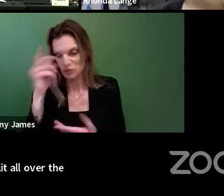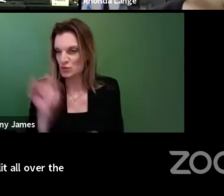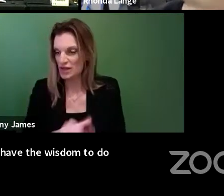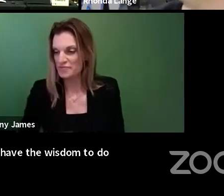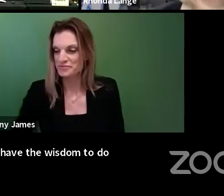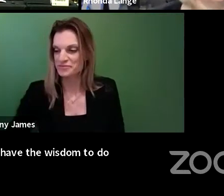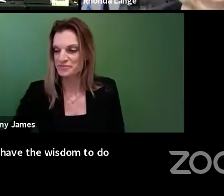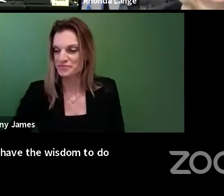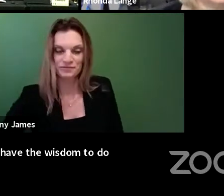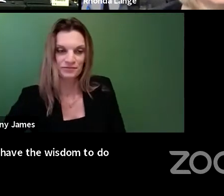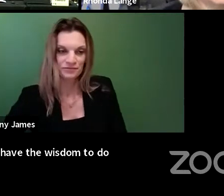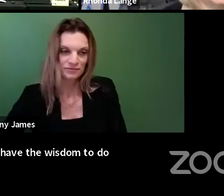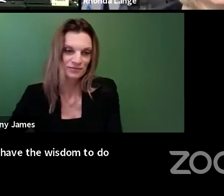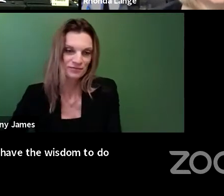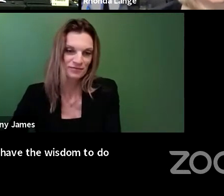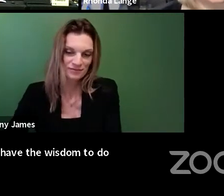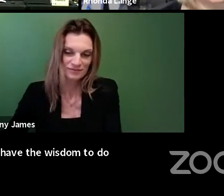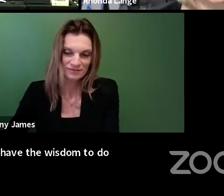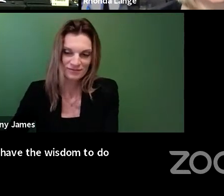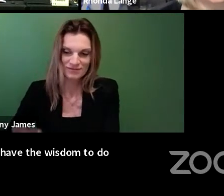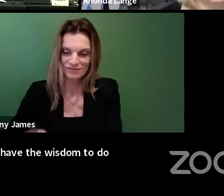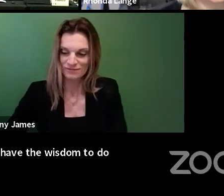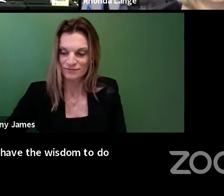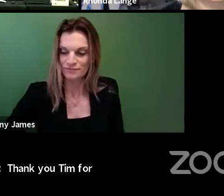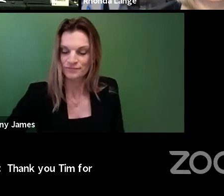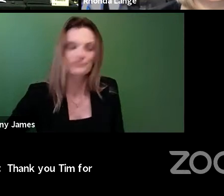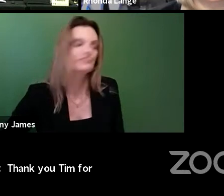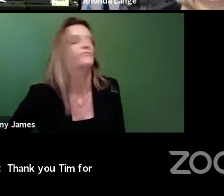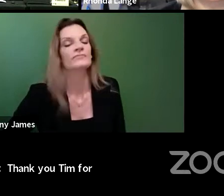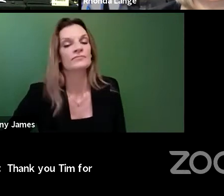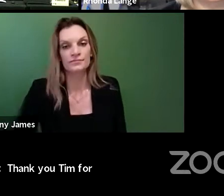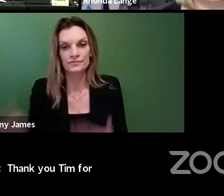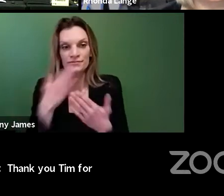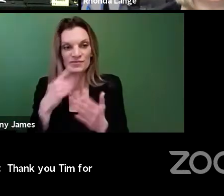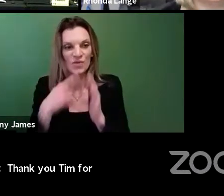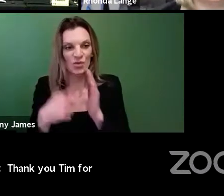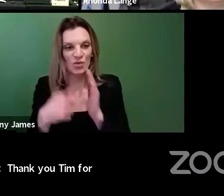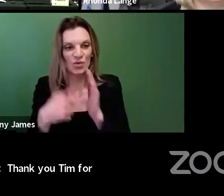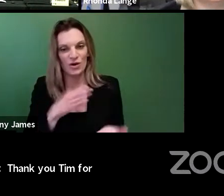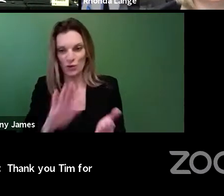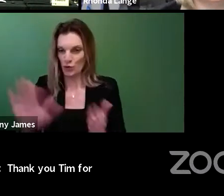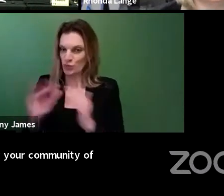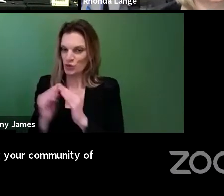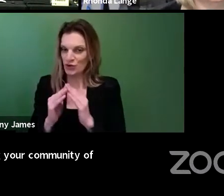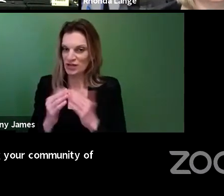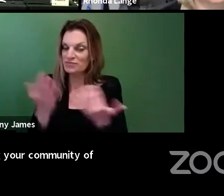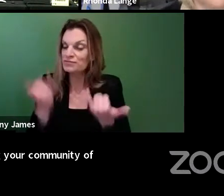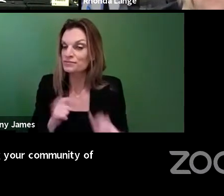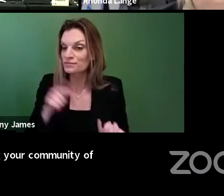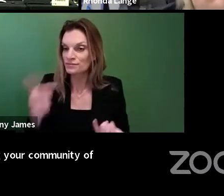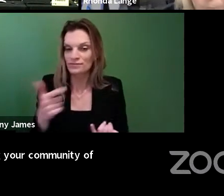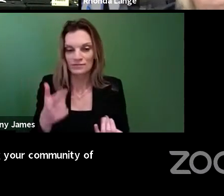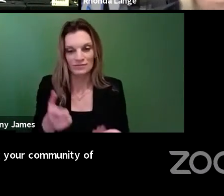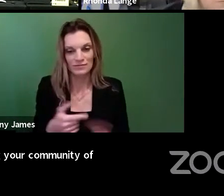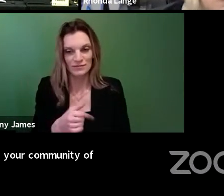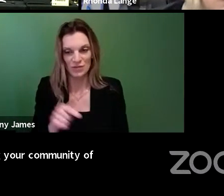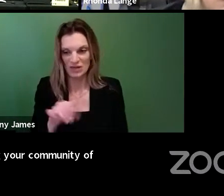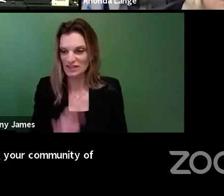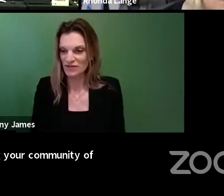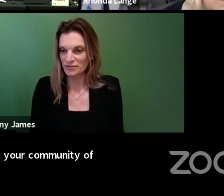for your trust and for representing your community of interest. We appreciate that. Can we hear from 27?